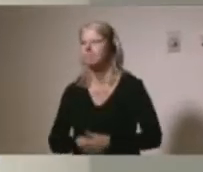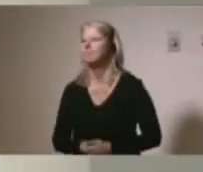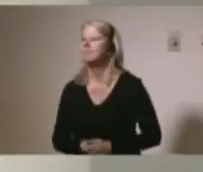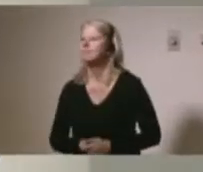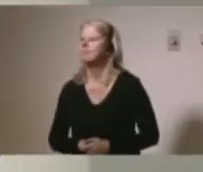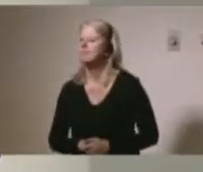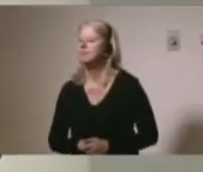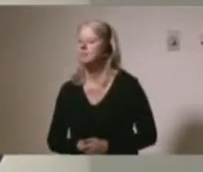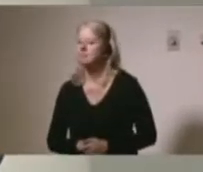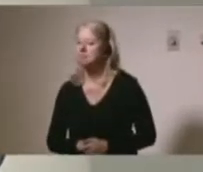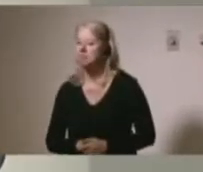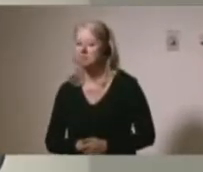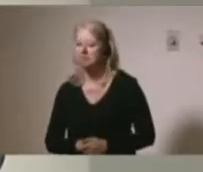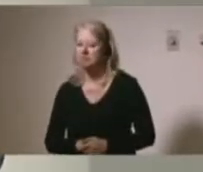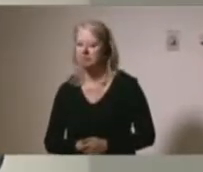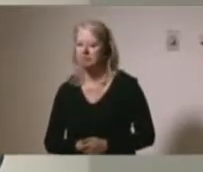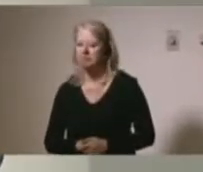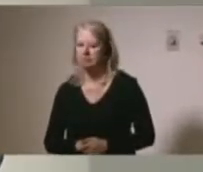I believe that